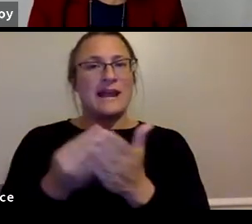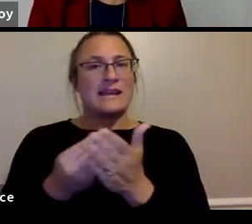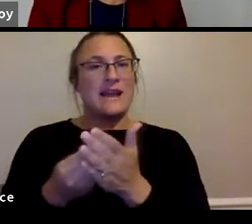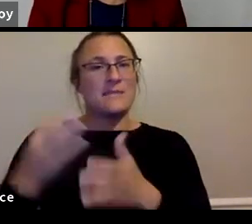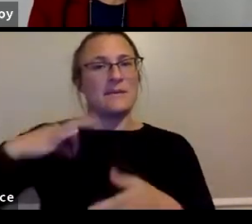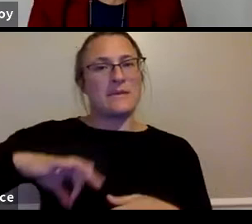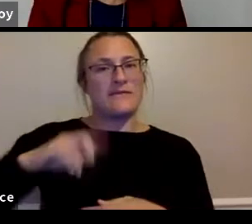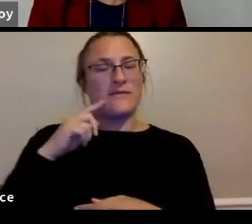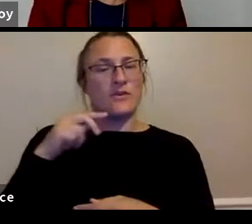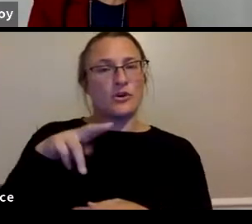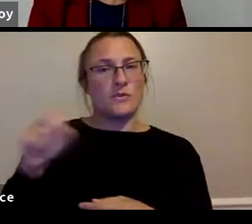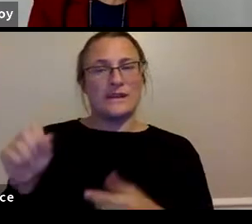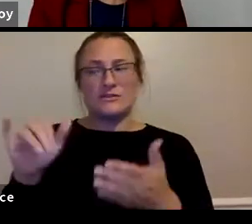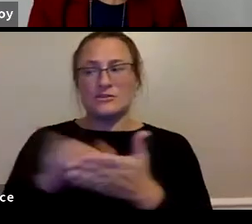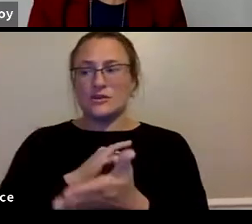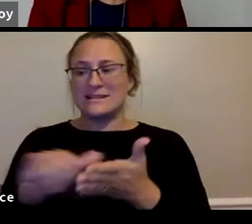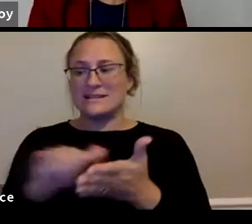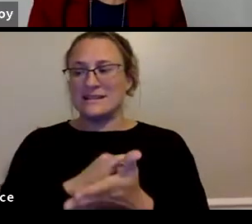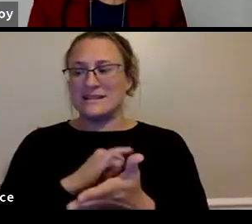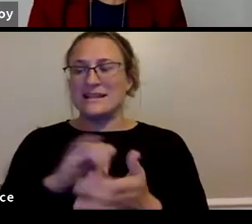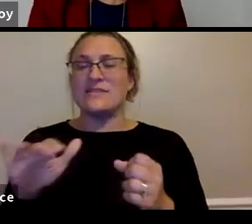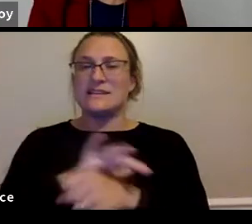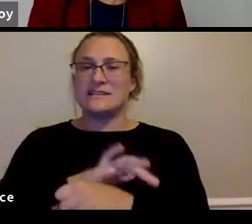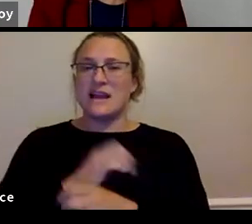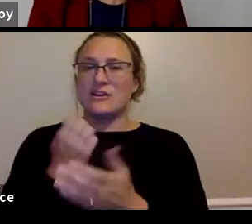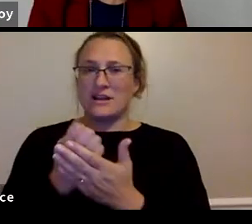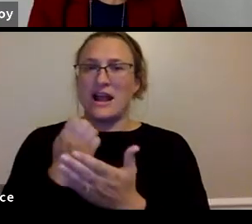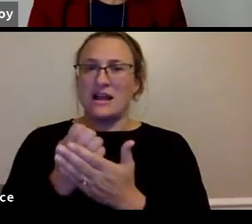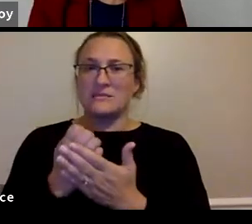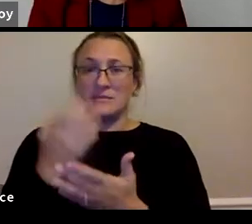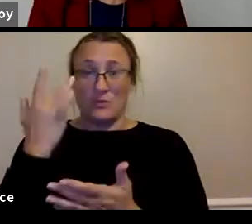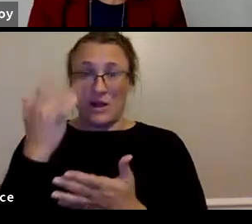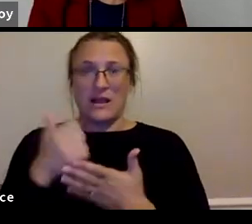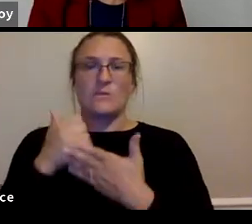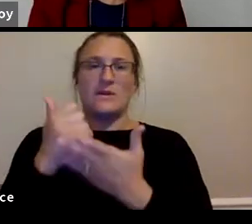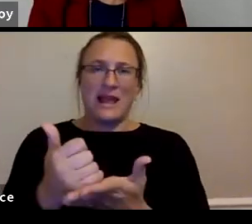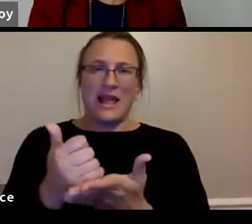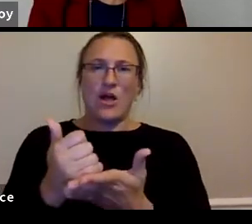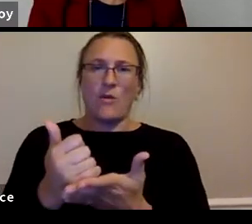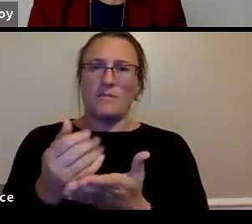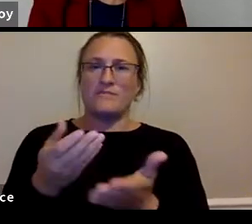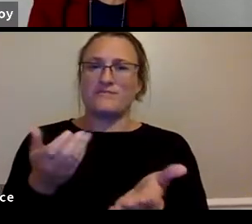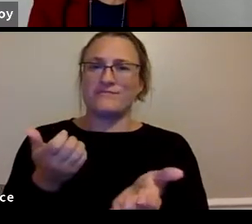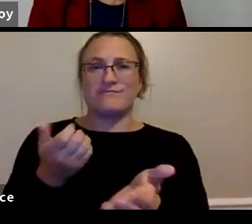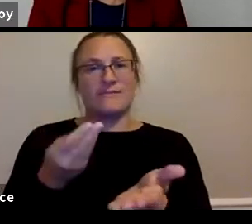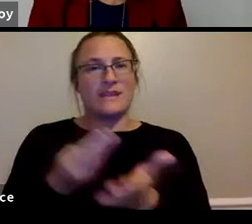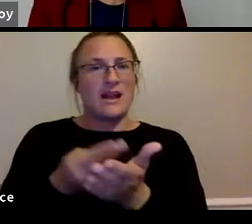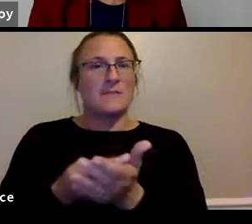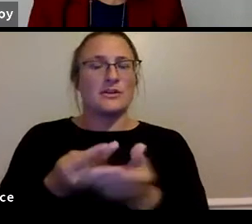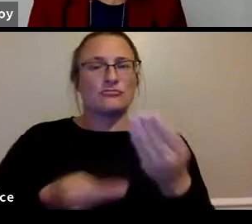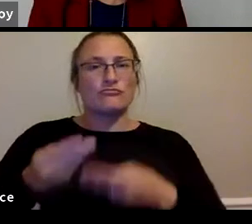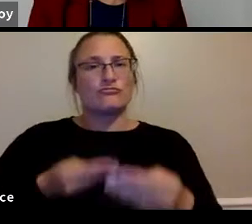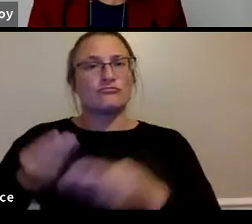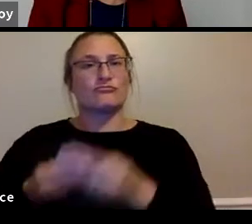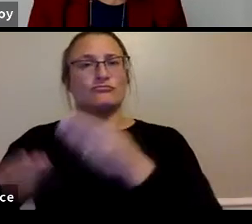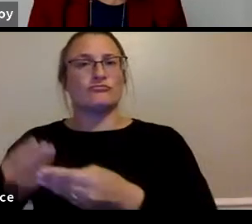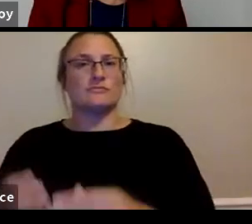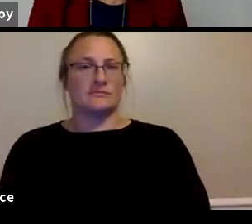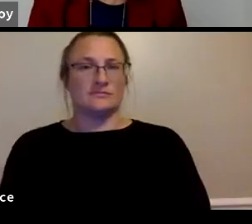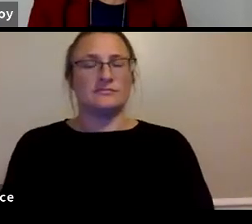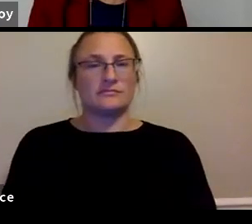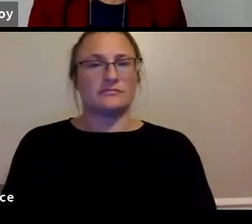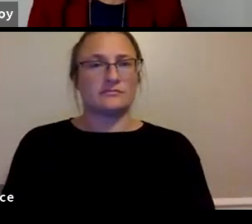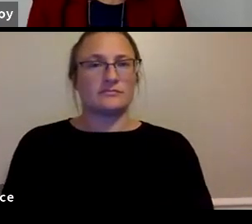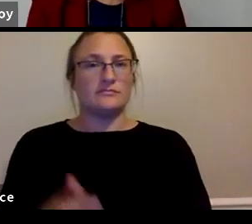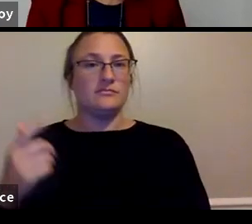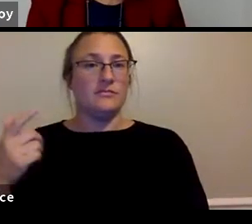York City, and the entire region's economies, as it would help facilitate commerce into and out of the nation's largest business district. We